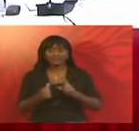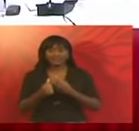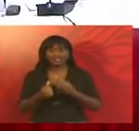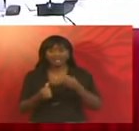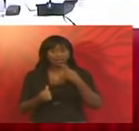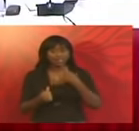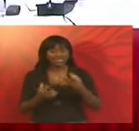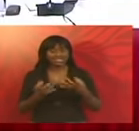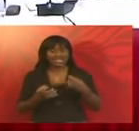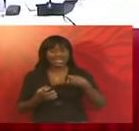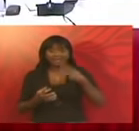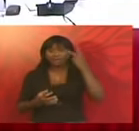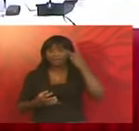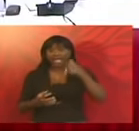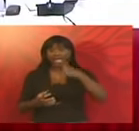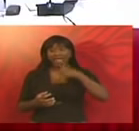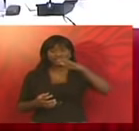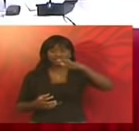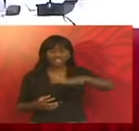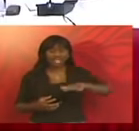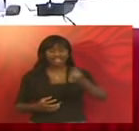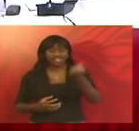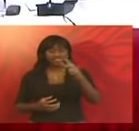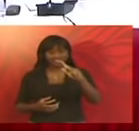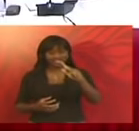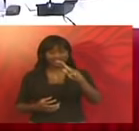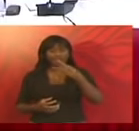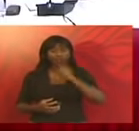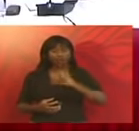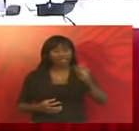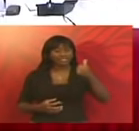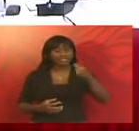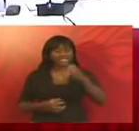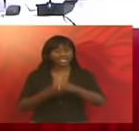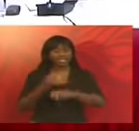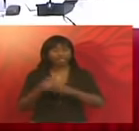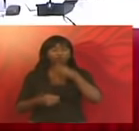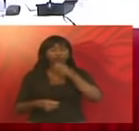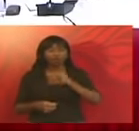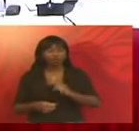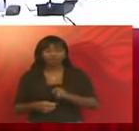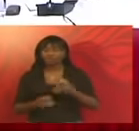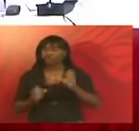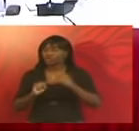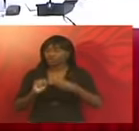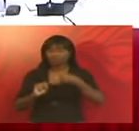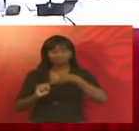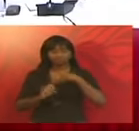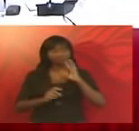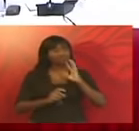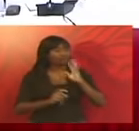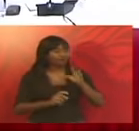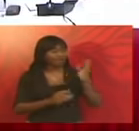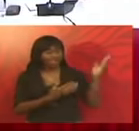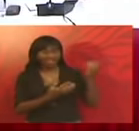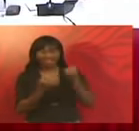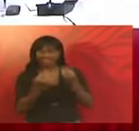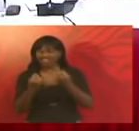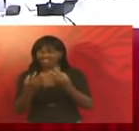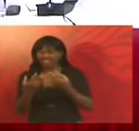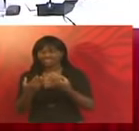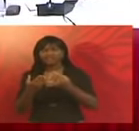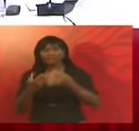of a 13-year-old and also a 10-year-old. So I've been talking to a lot of parents of children within that eligible age